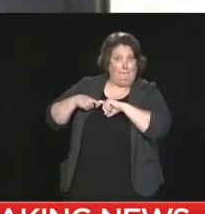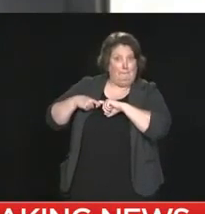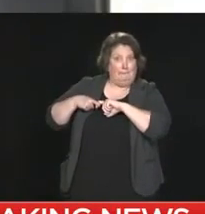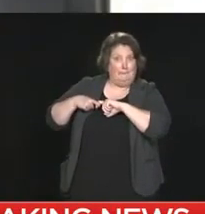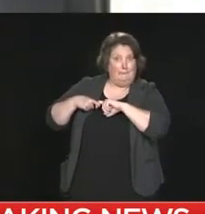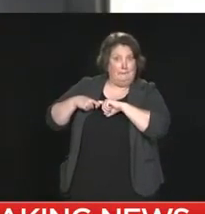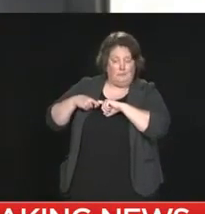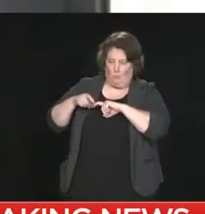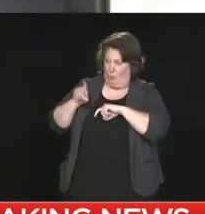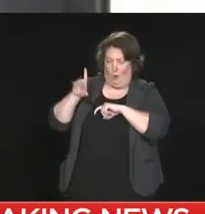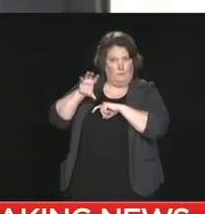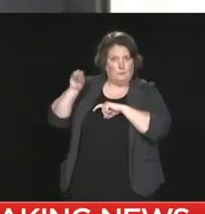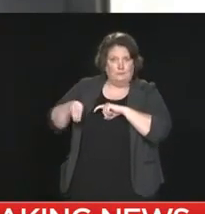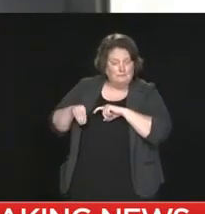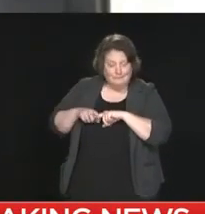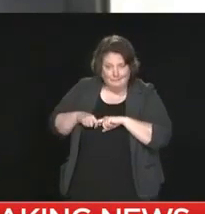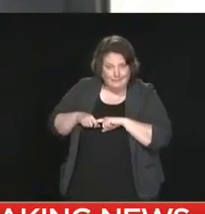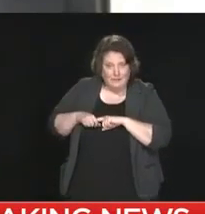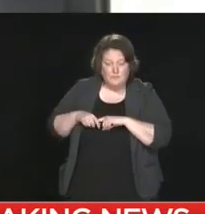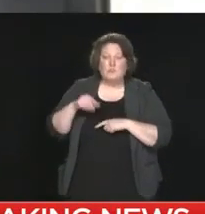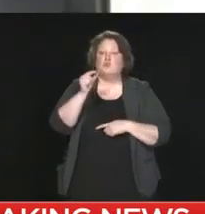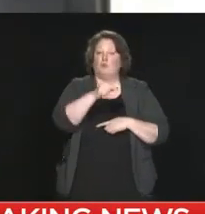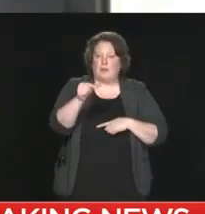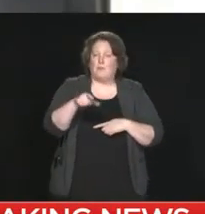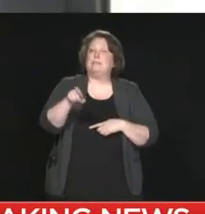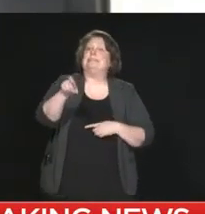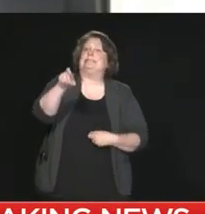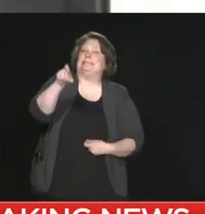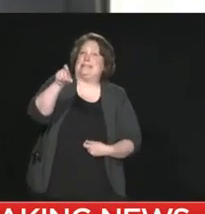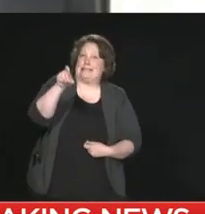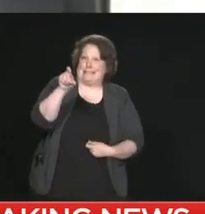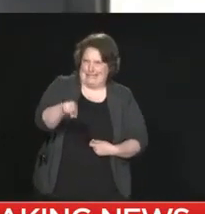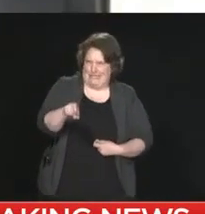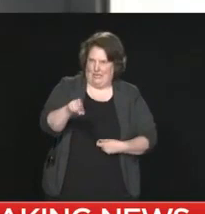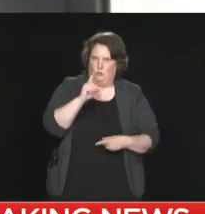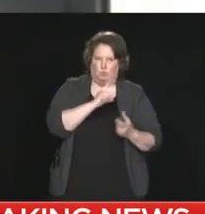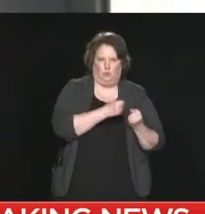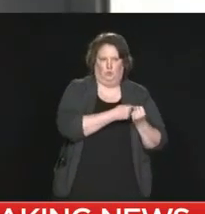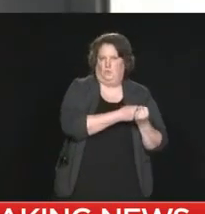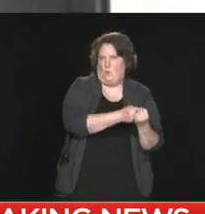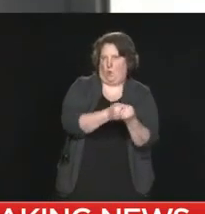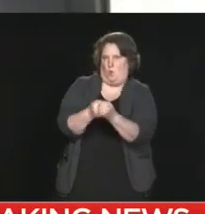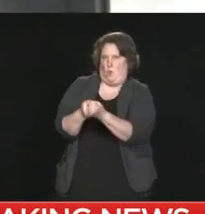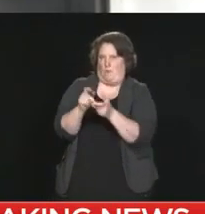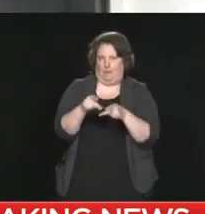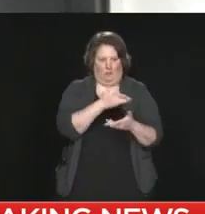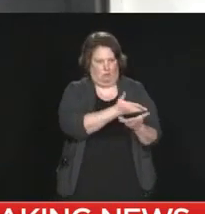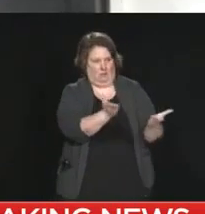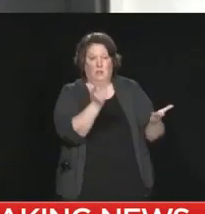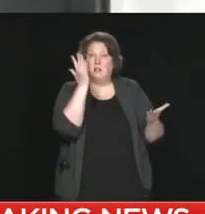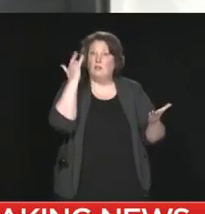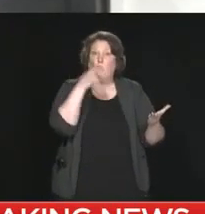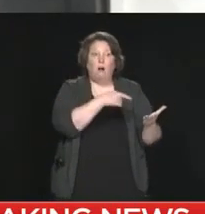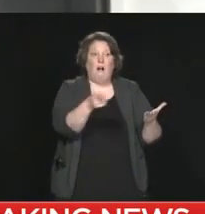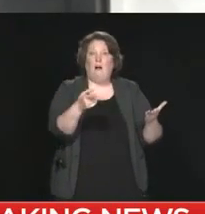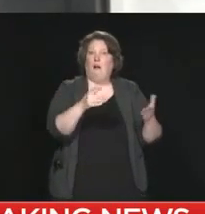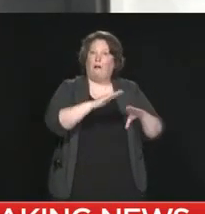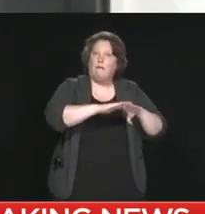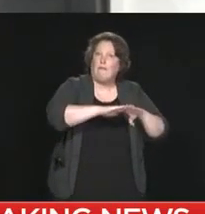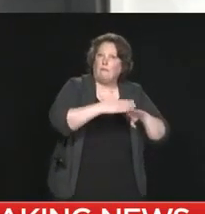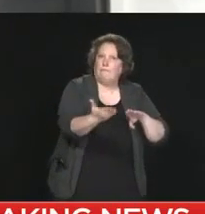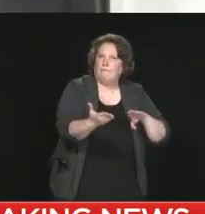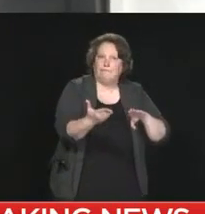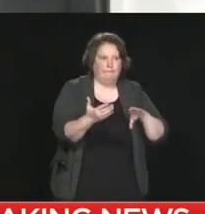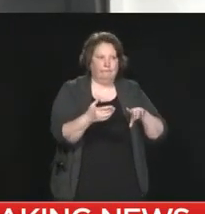government chose to and needed to be there for people while they lost their paychecks, while